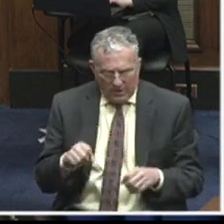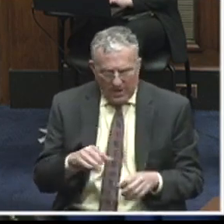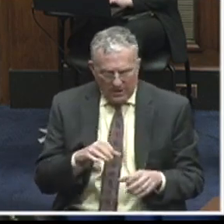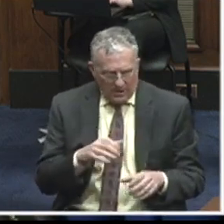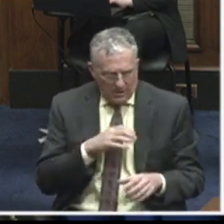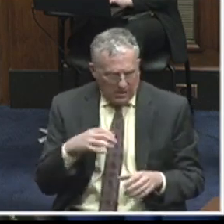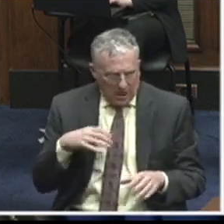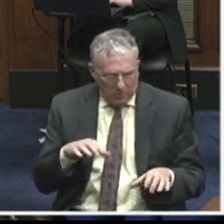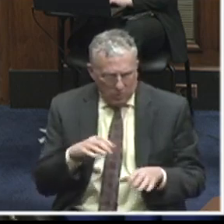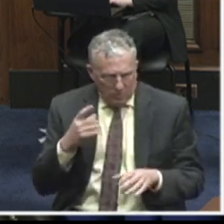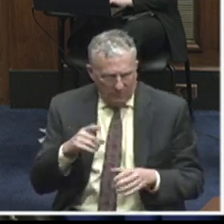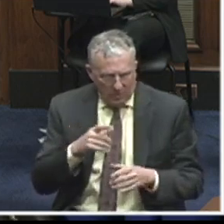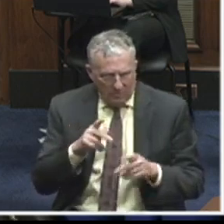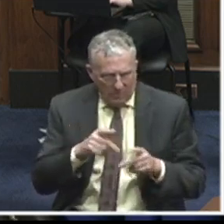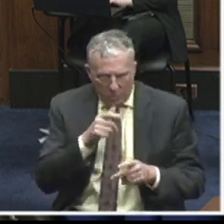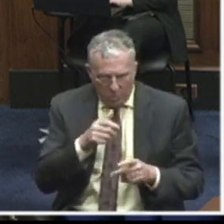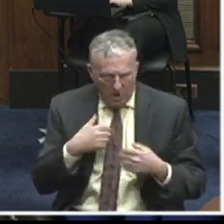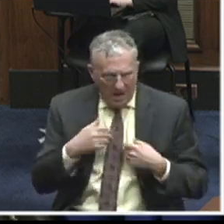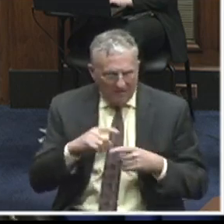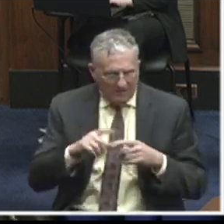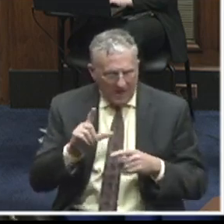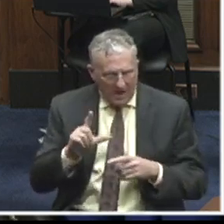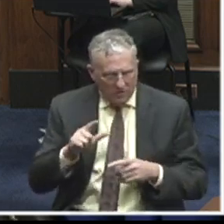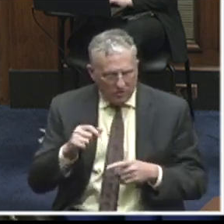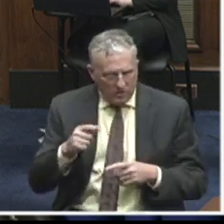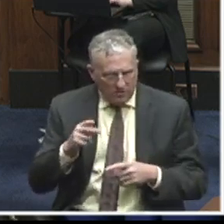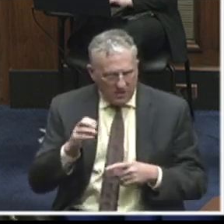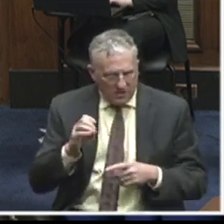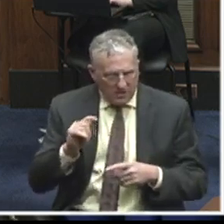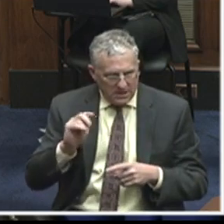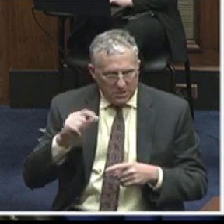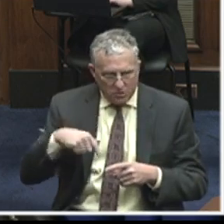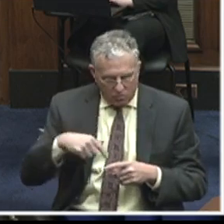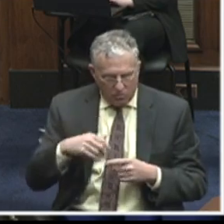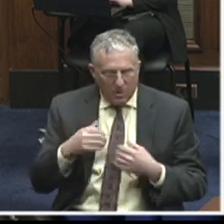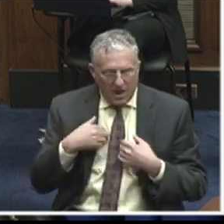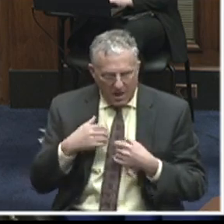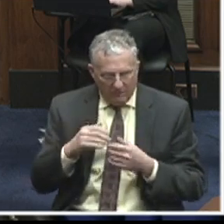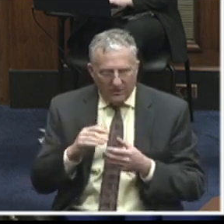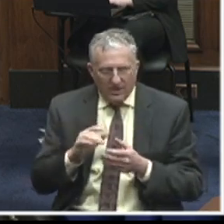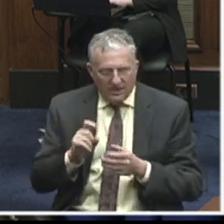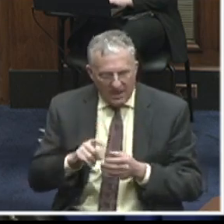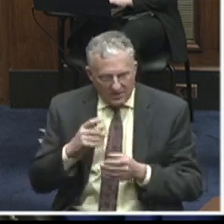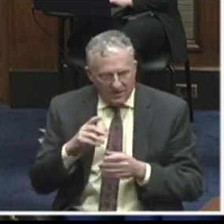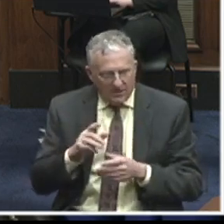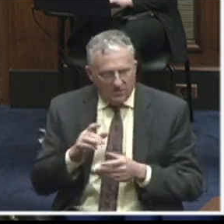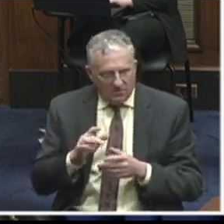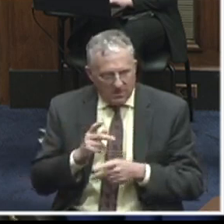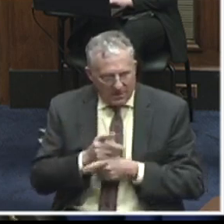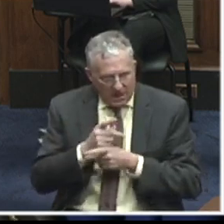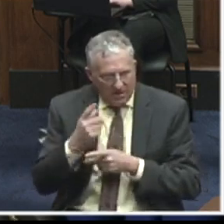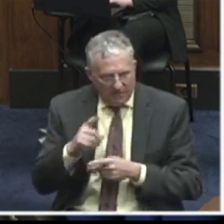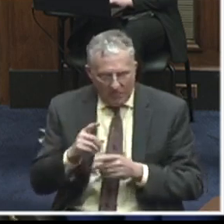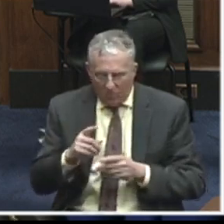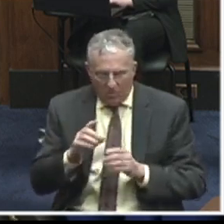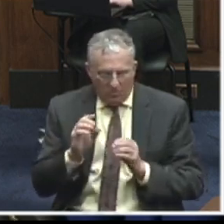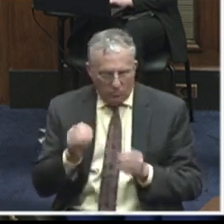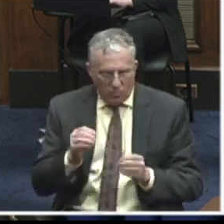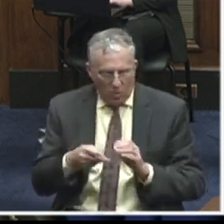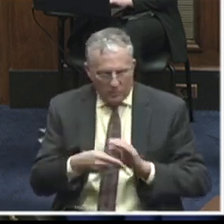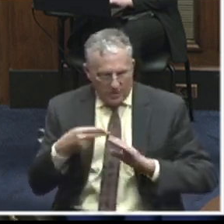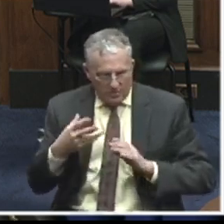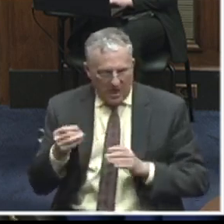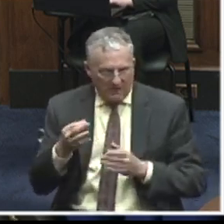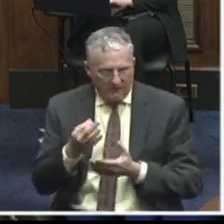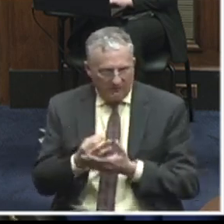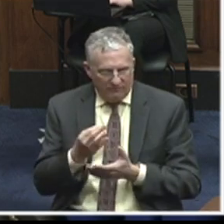marginalized gender identities are able to access medical that are necessary care and free of stigma and financial